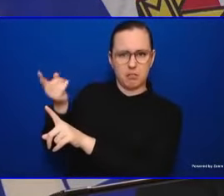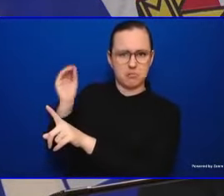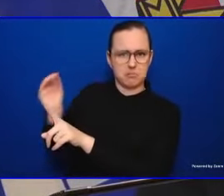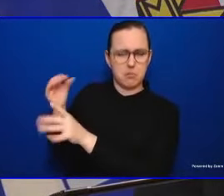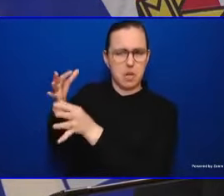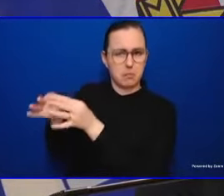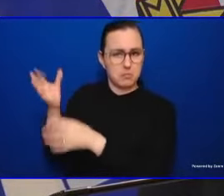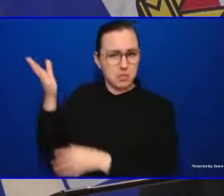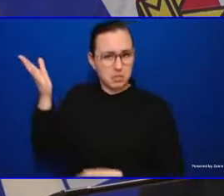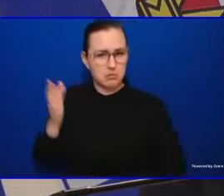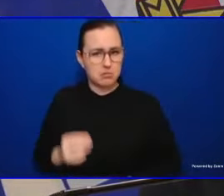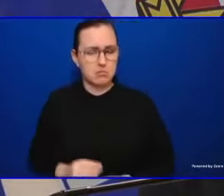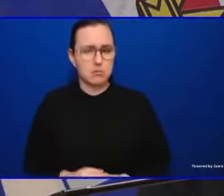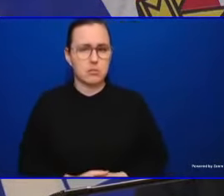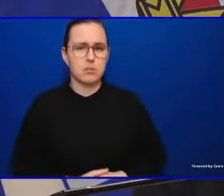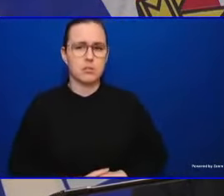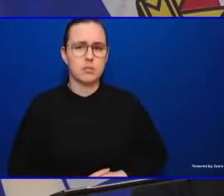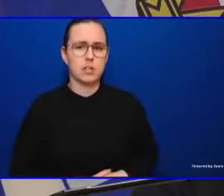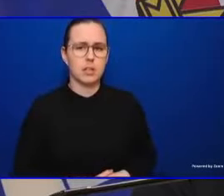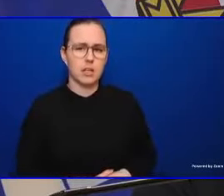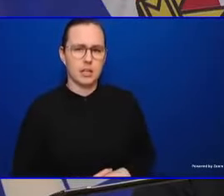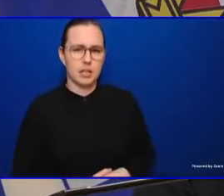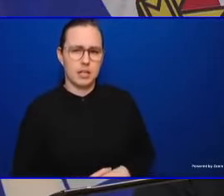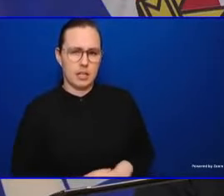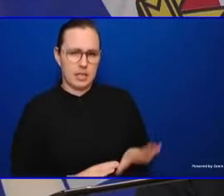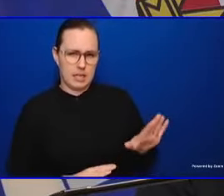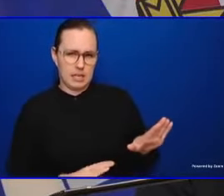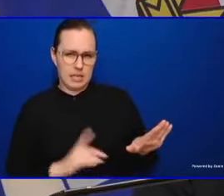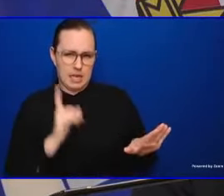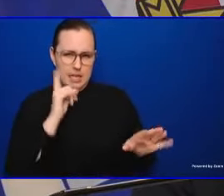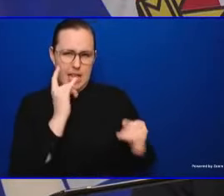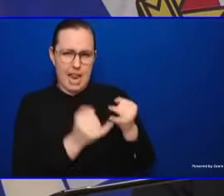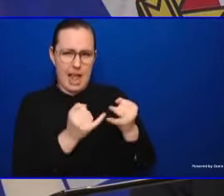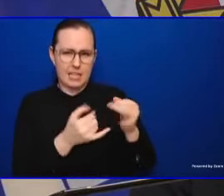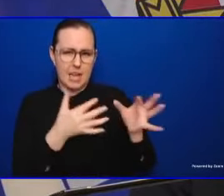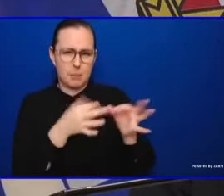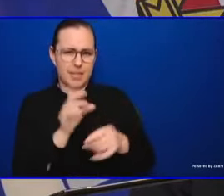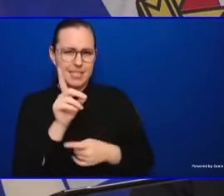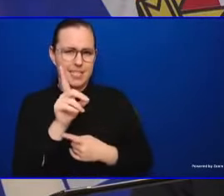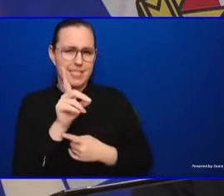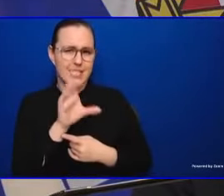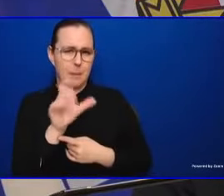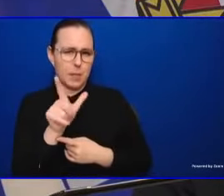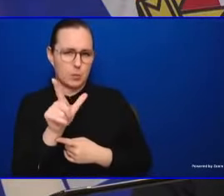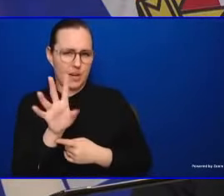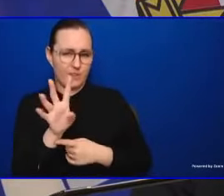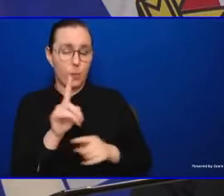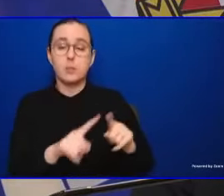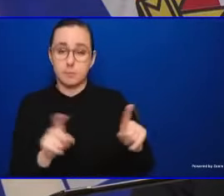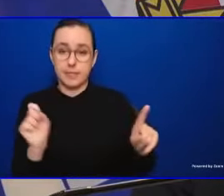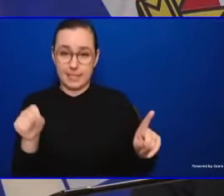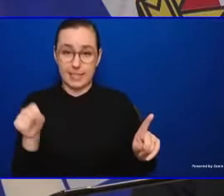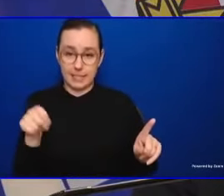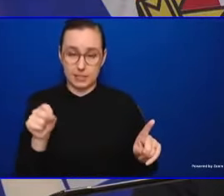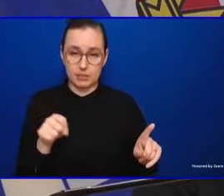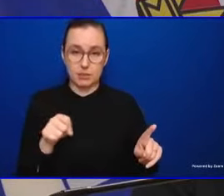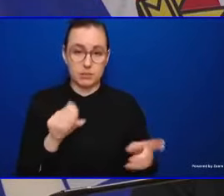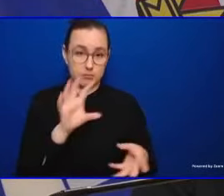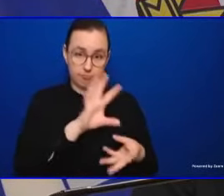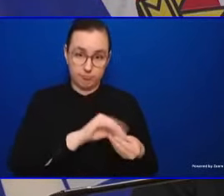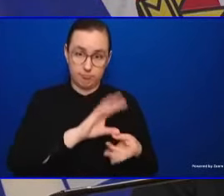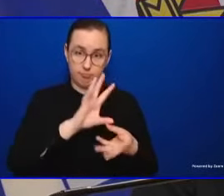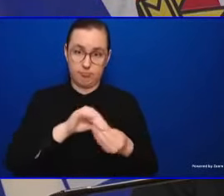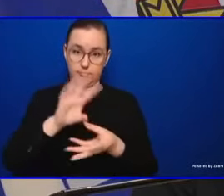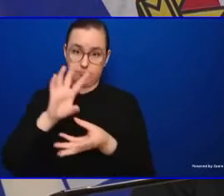wasn't updated. Absolutely. We're collating that and trying to understand what it means. And I